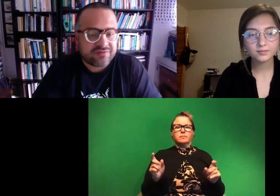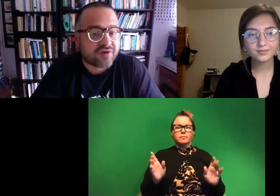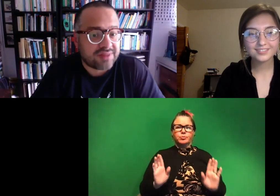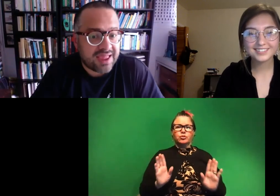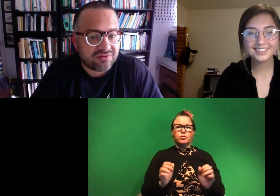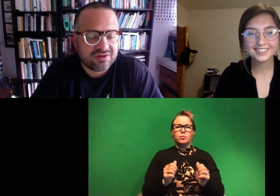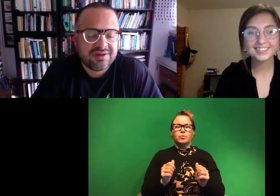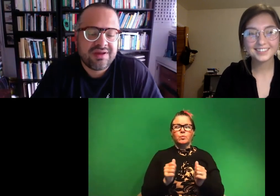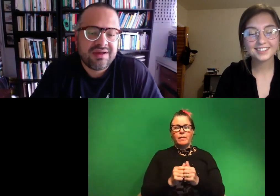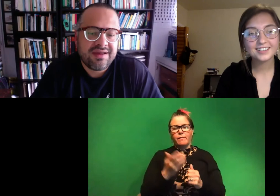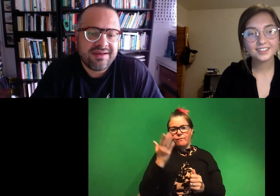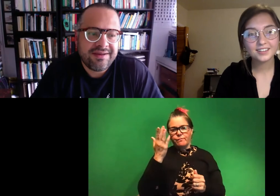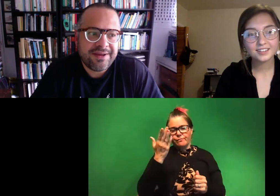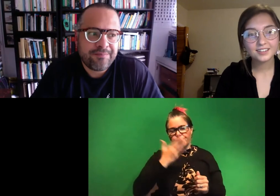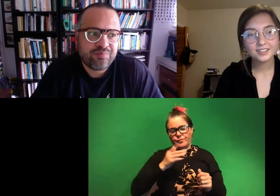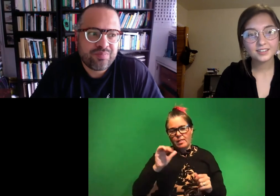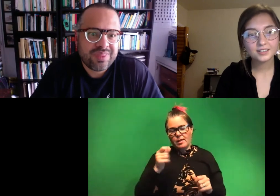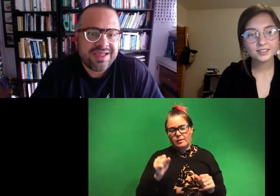with the front legs.